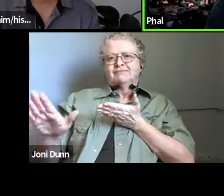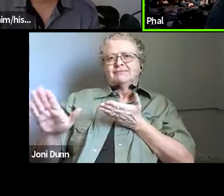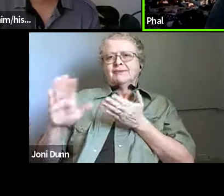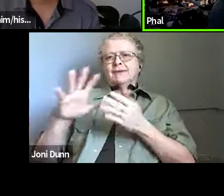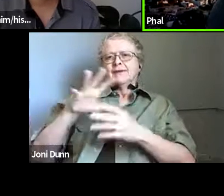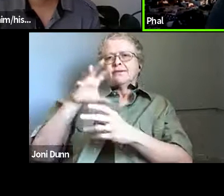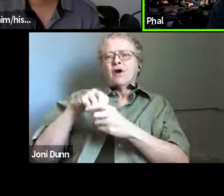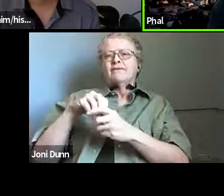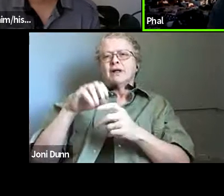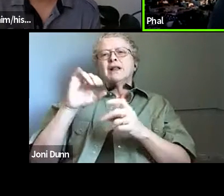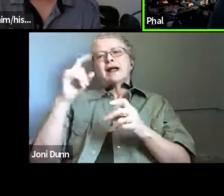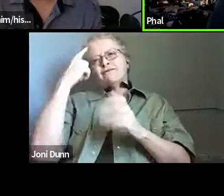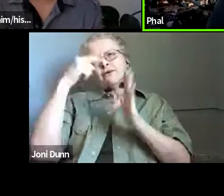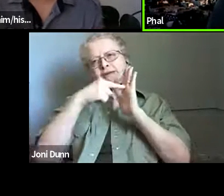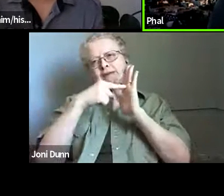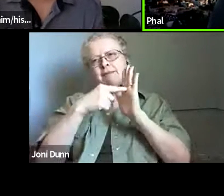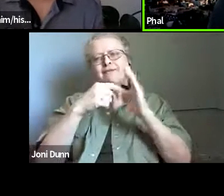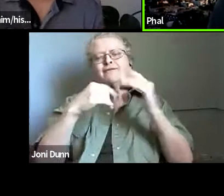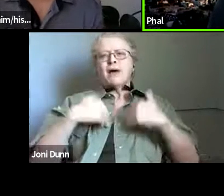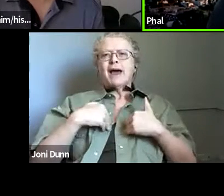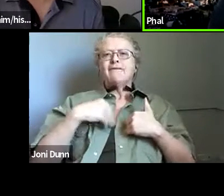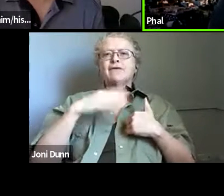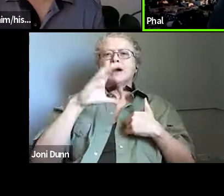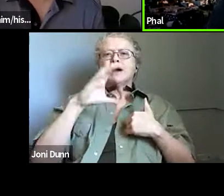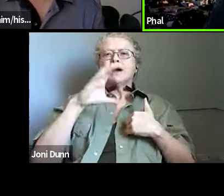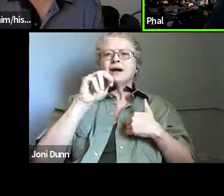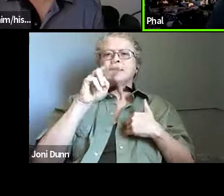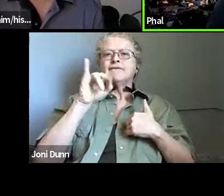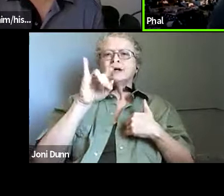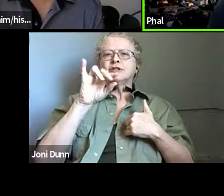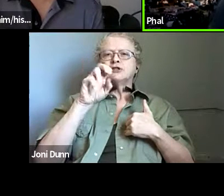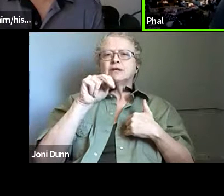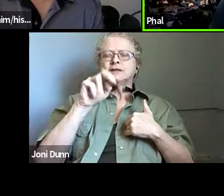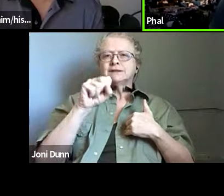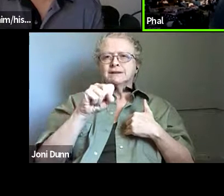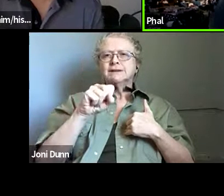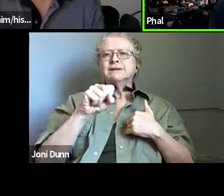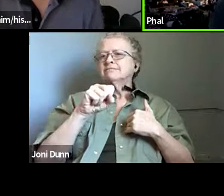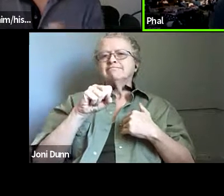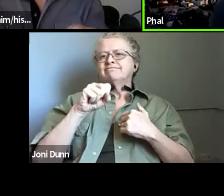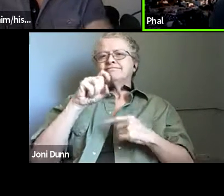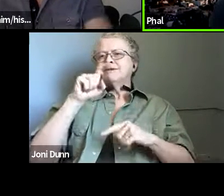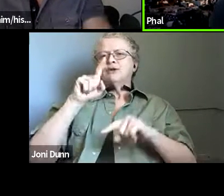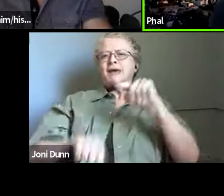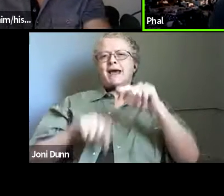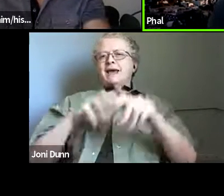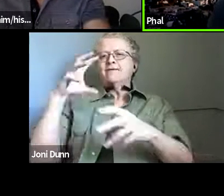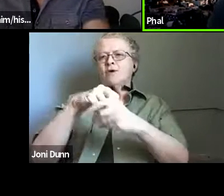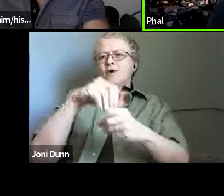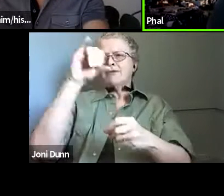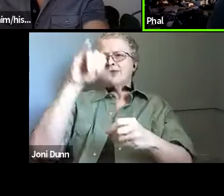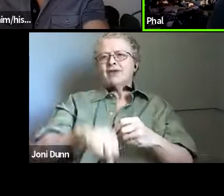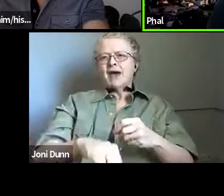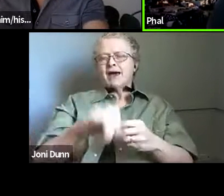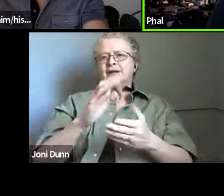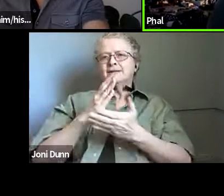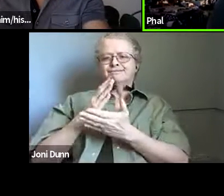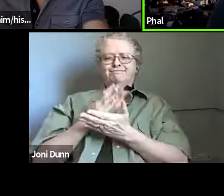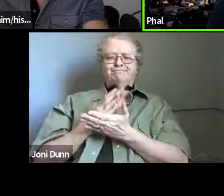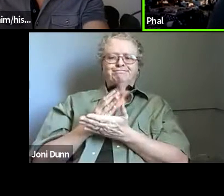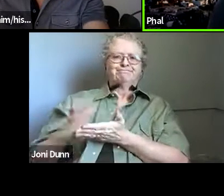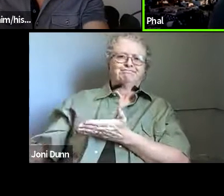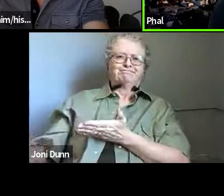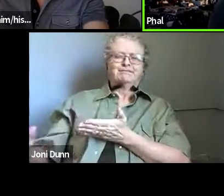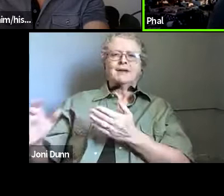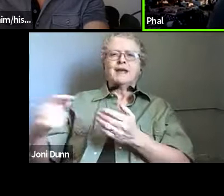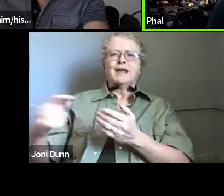excluded. And even though I wasn't looking to get it for myself, but for other folks in the community, I became kind of that central figure because